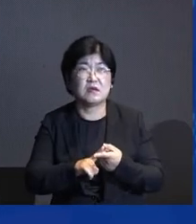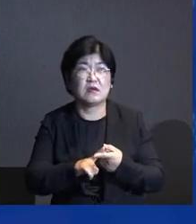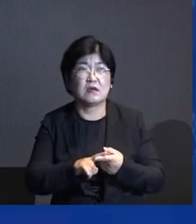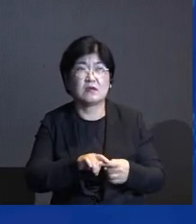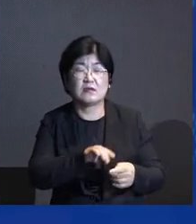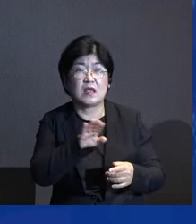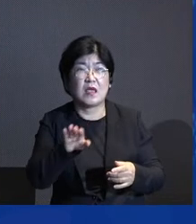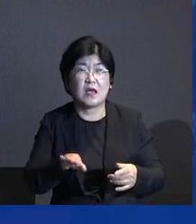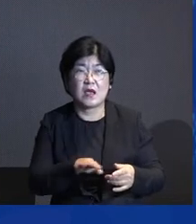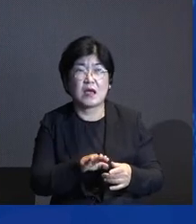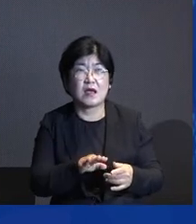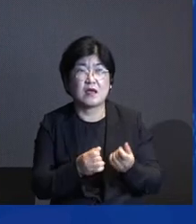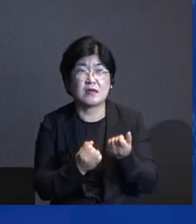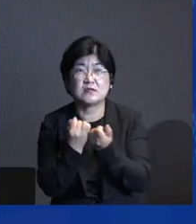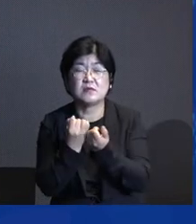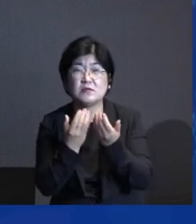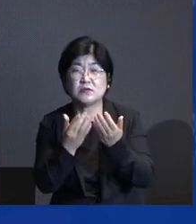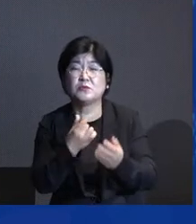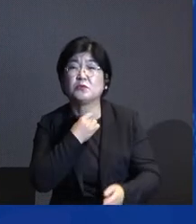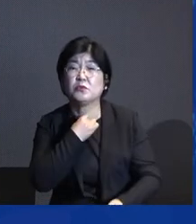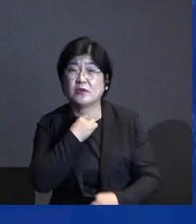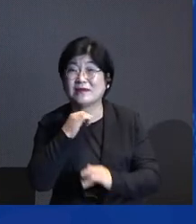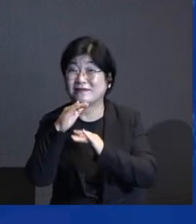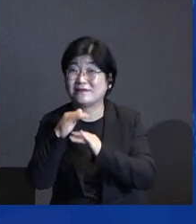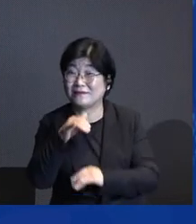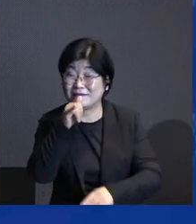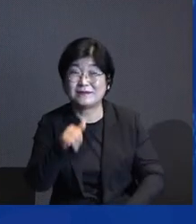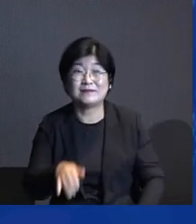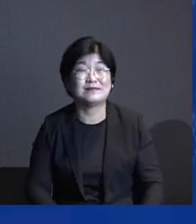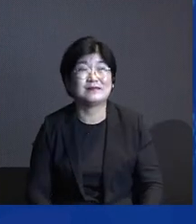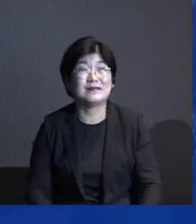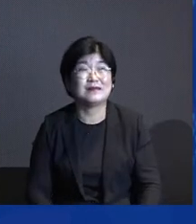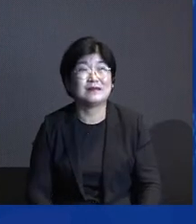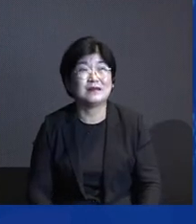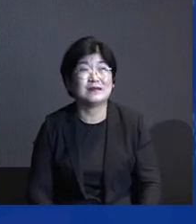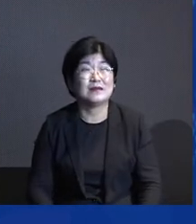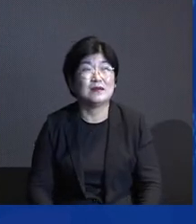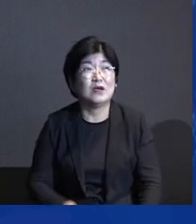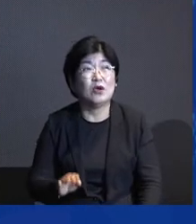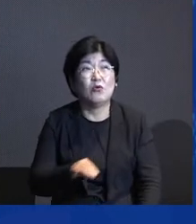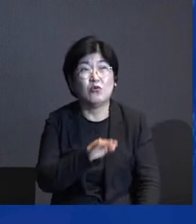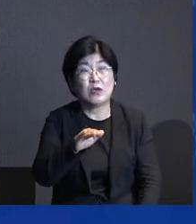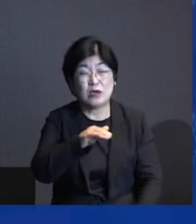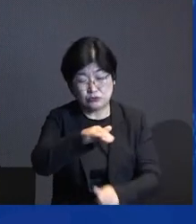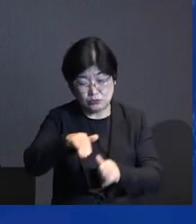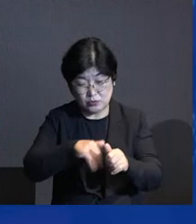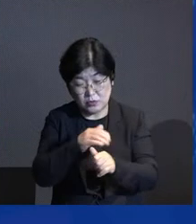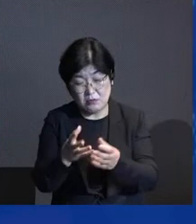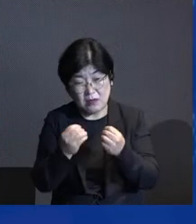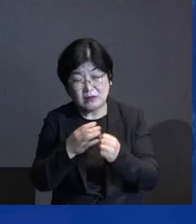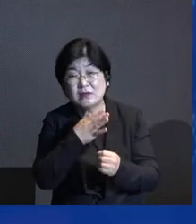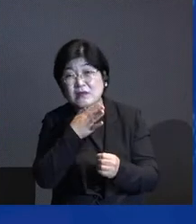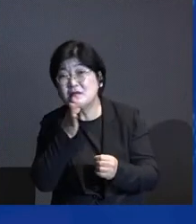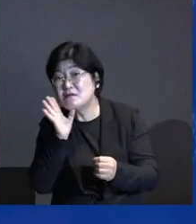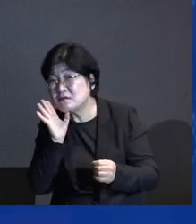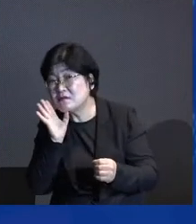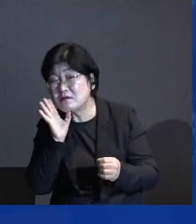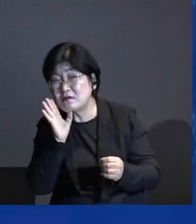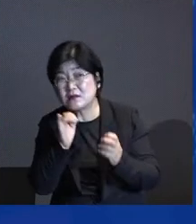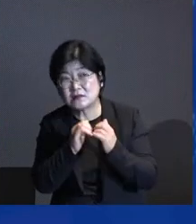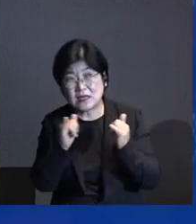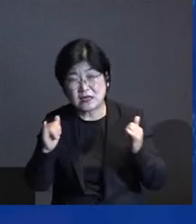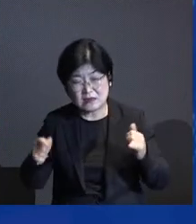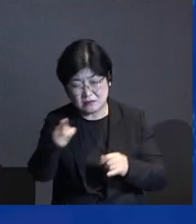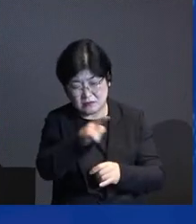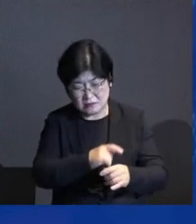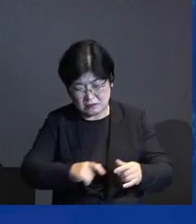found that a large number of aging population could not overcome obstacles, both physical and